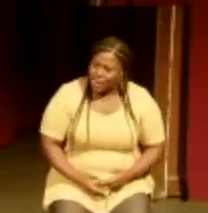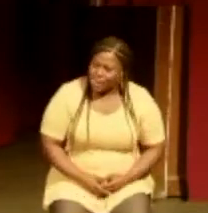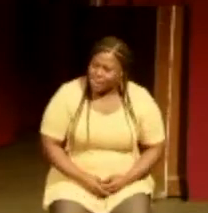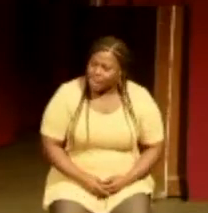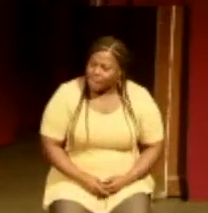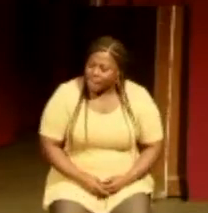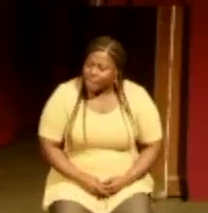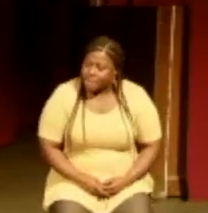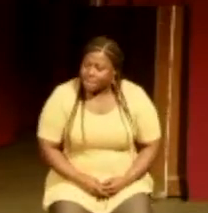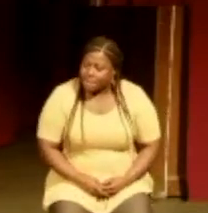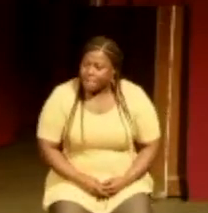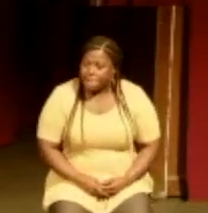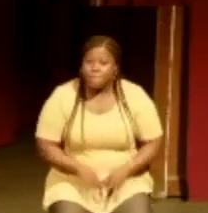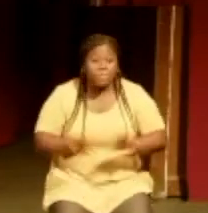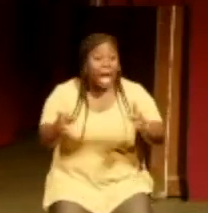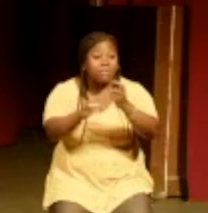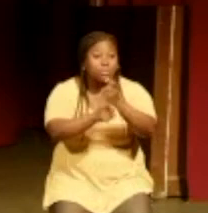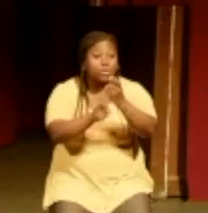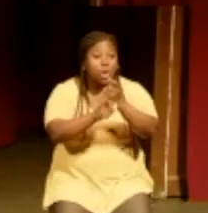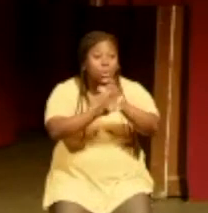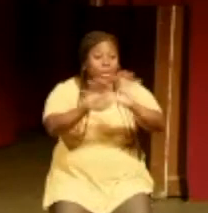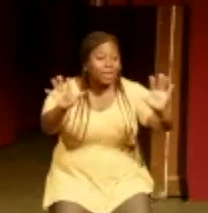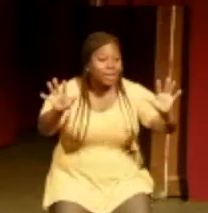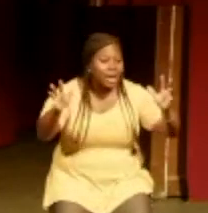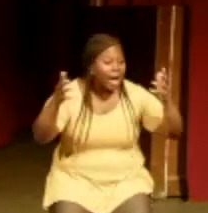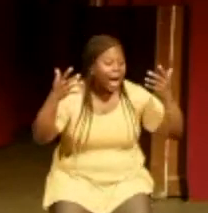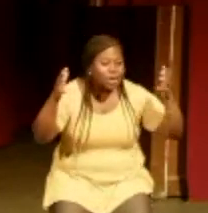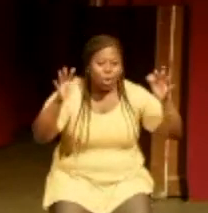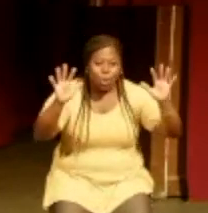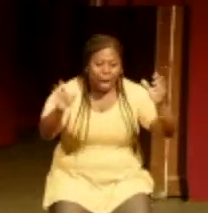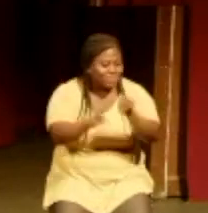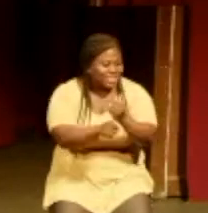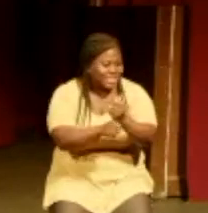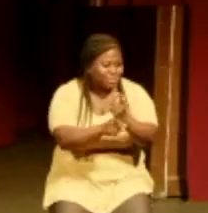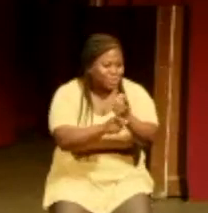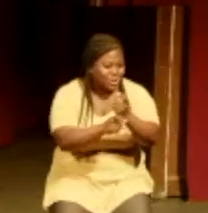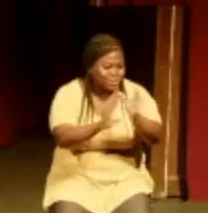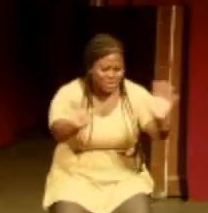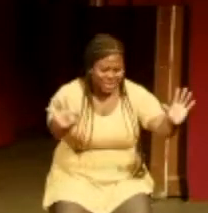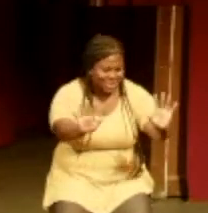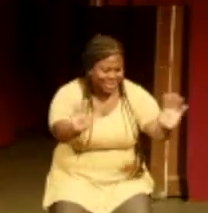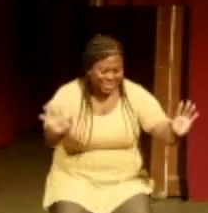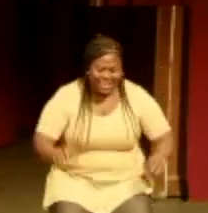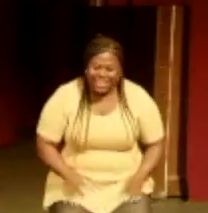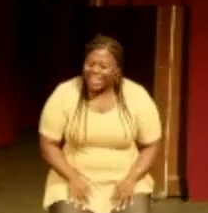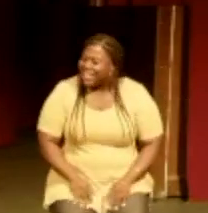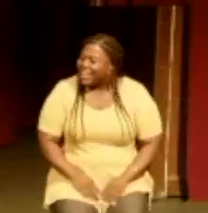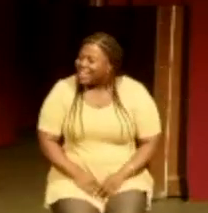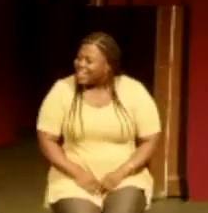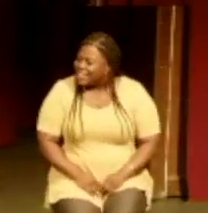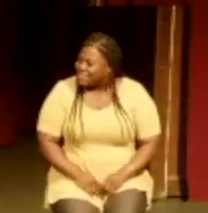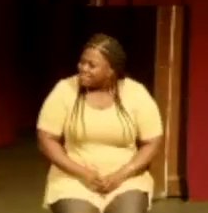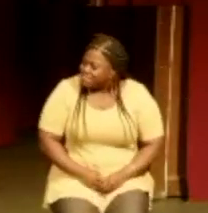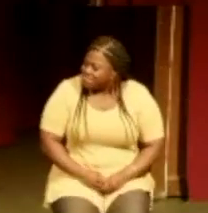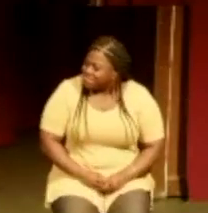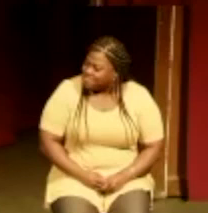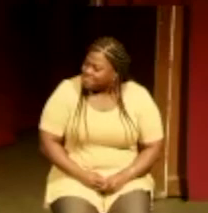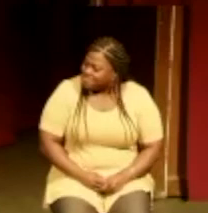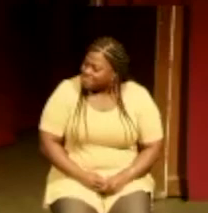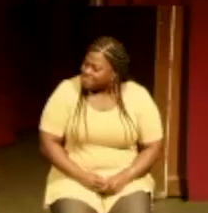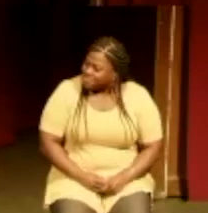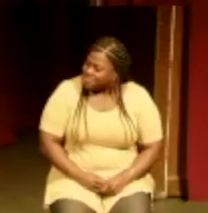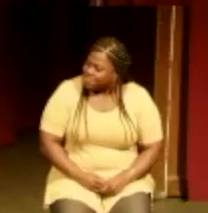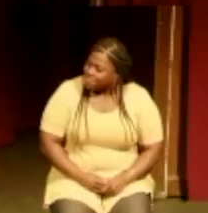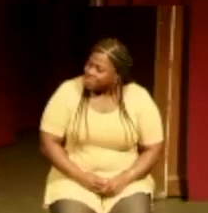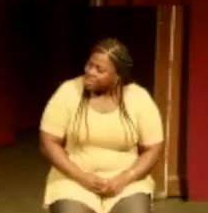fight. Hey, Kiki, I'm just kidding. I don't want any part of you, but. It would have been fun though, right? So we'll try to hook that up in the